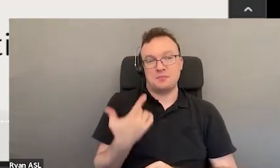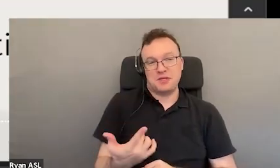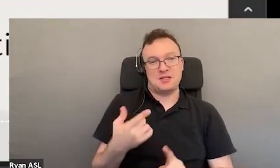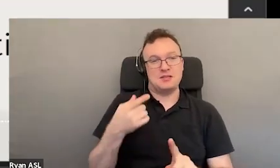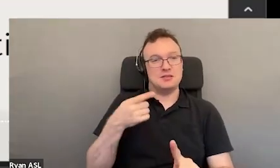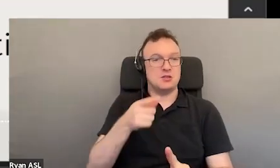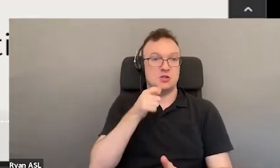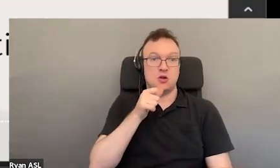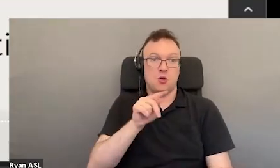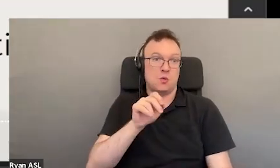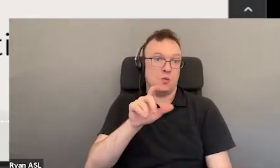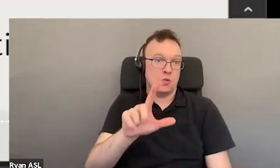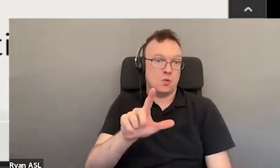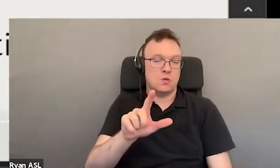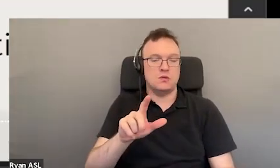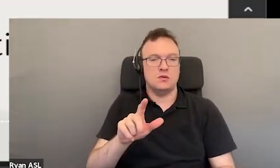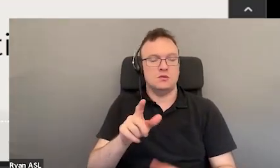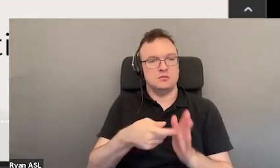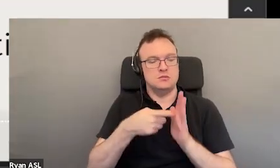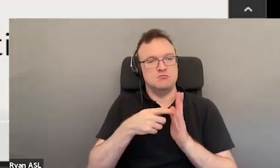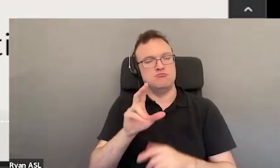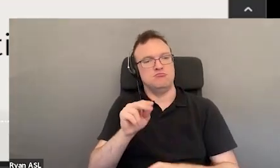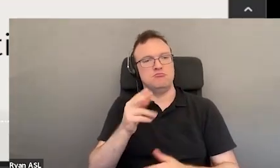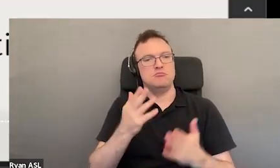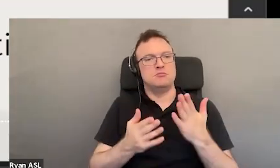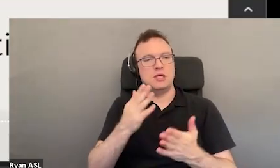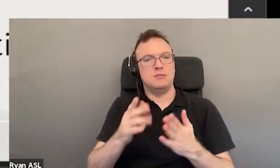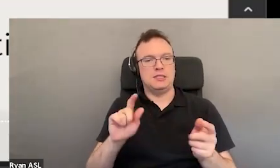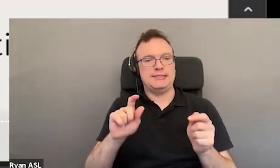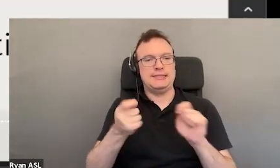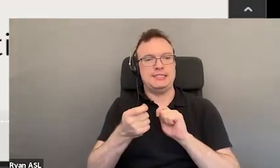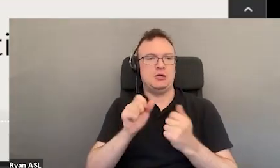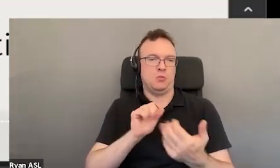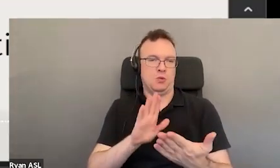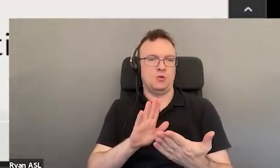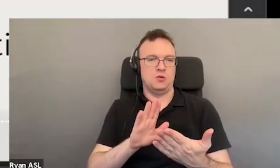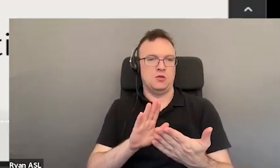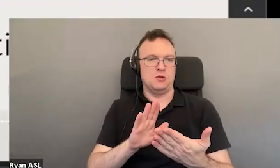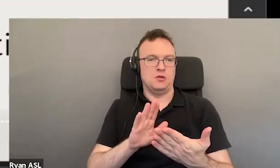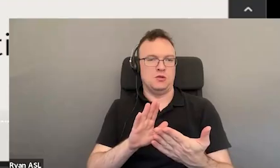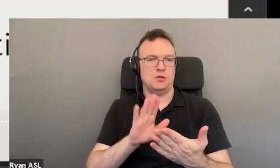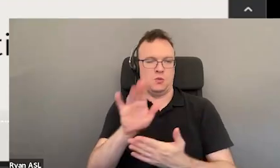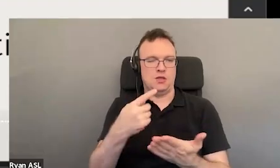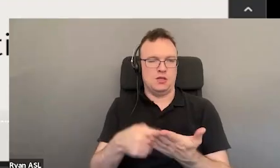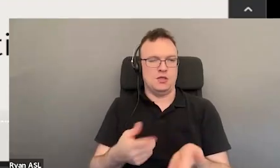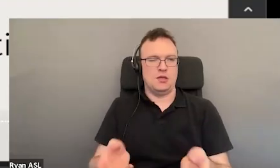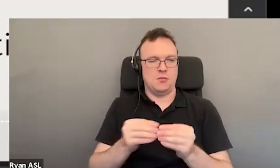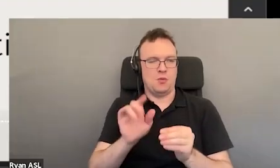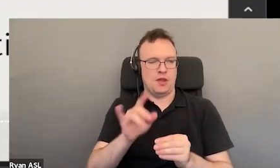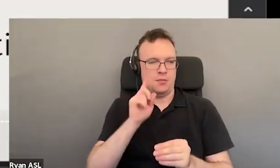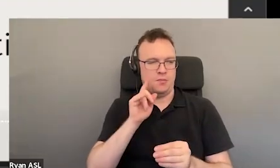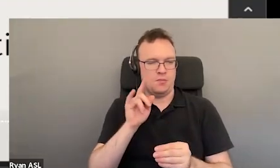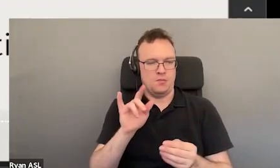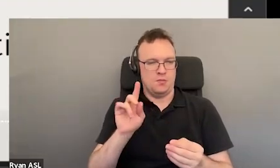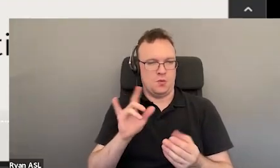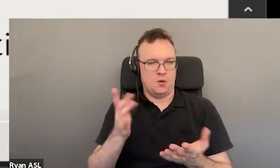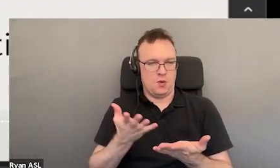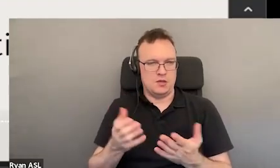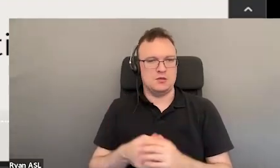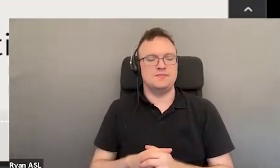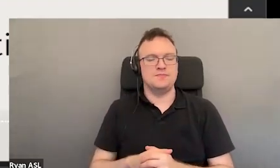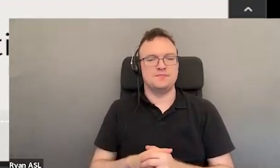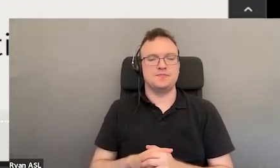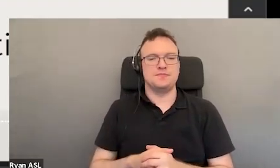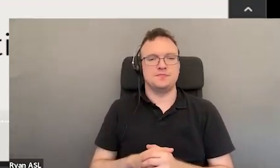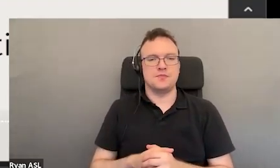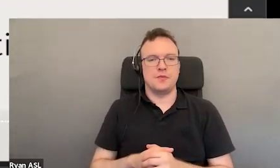necessarily a tool that's required. It might just be a change in approach. So we'll talk a little bit more about flexibility as well